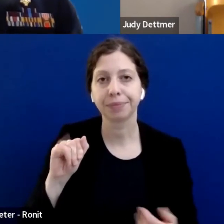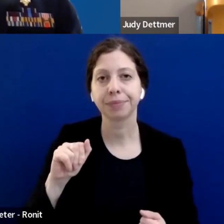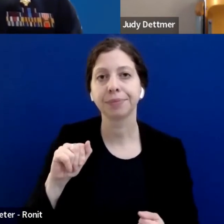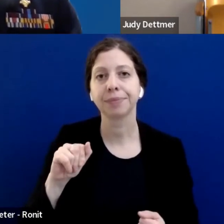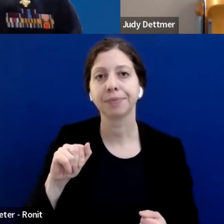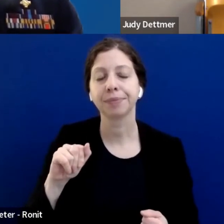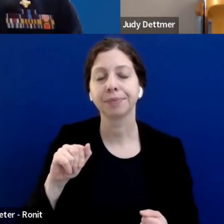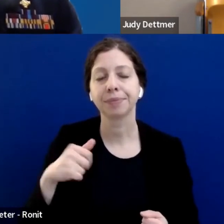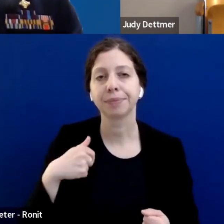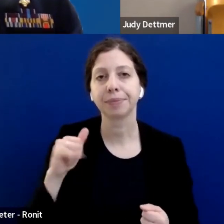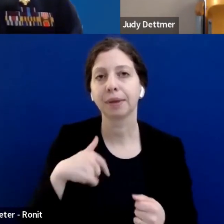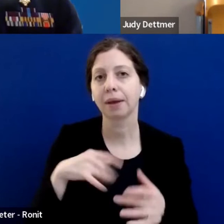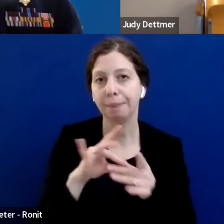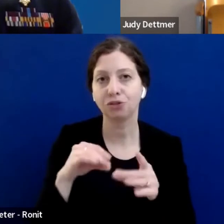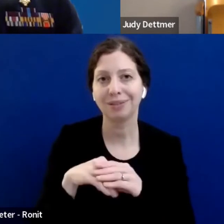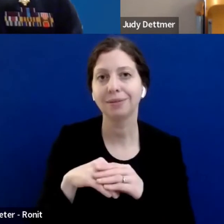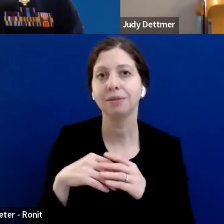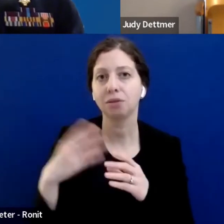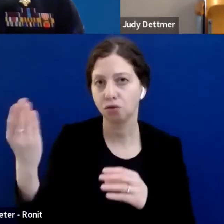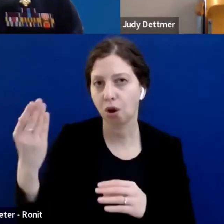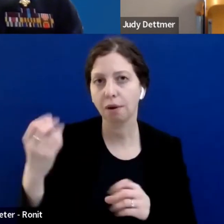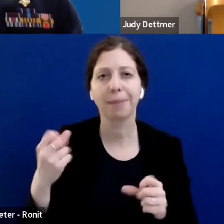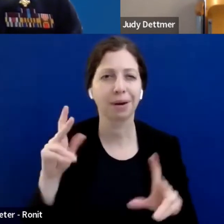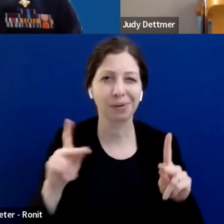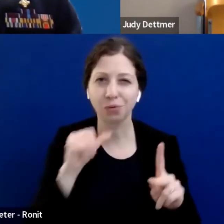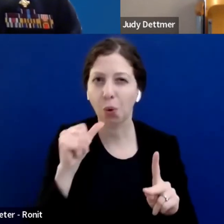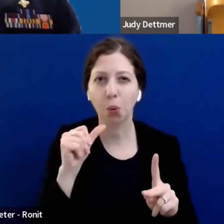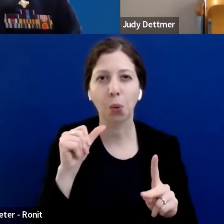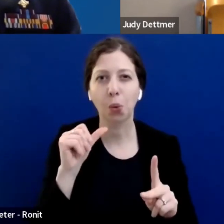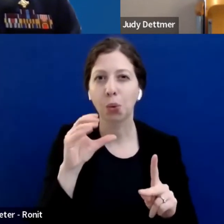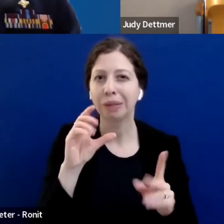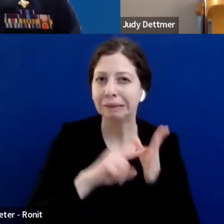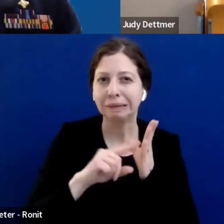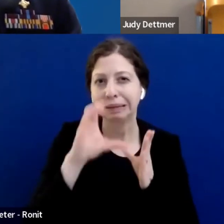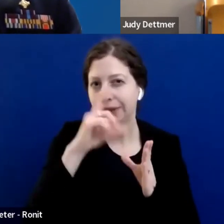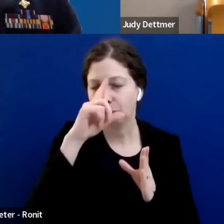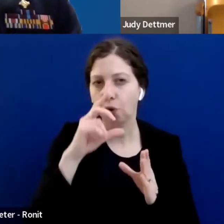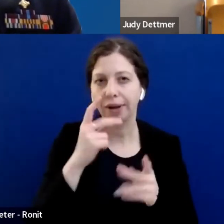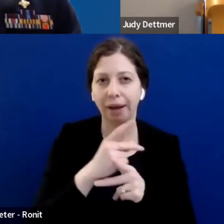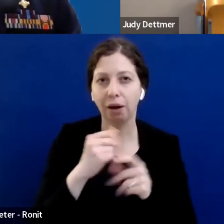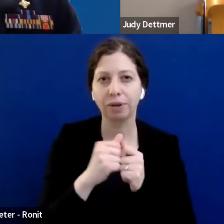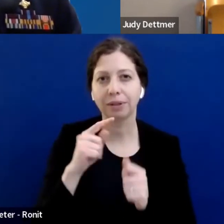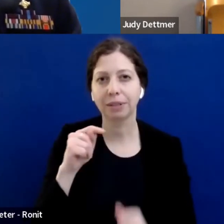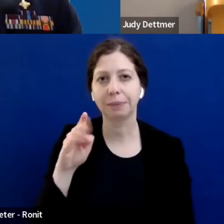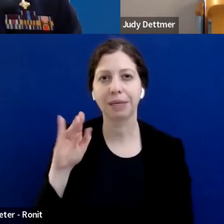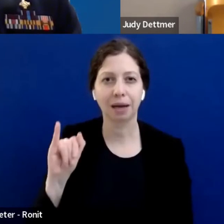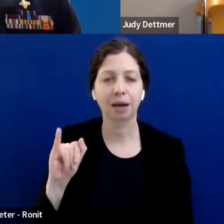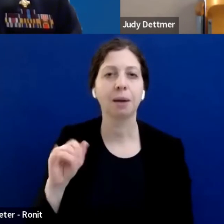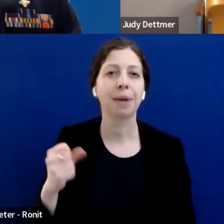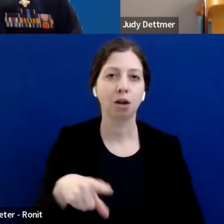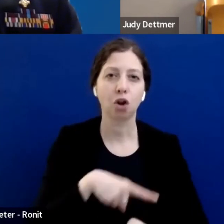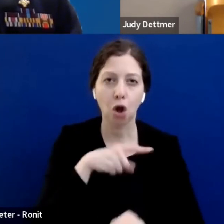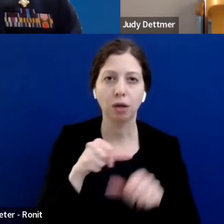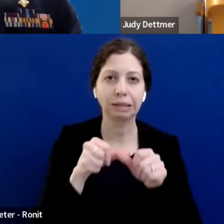like I mentioned in the talk, many people don't seek care for a TBI, and there are also some longstanding issues